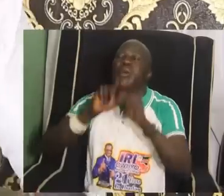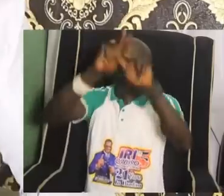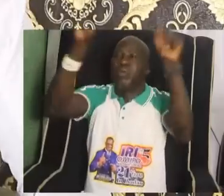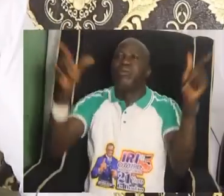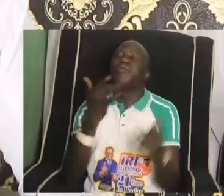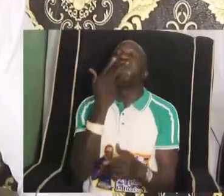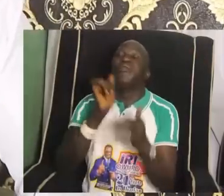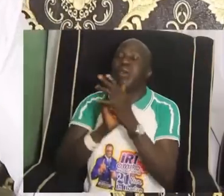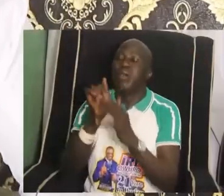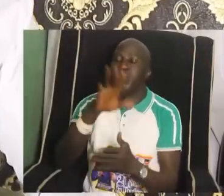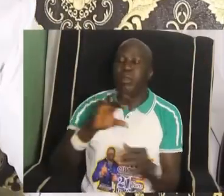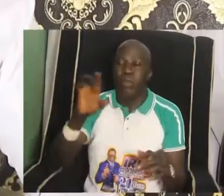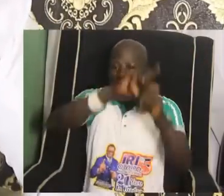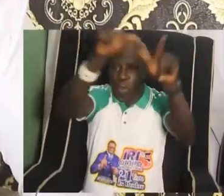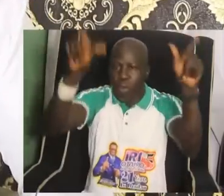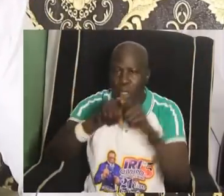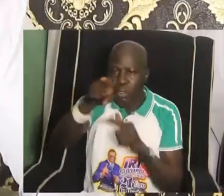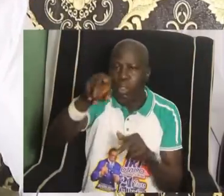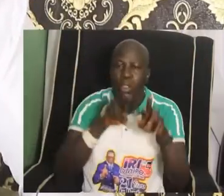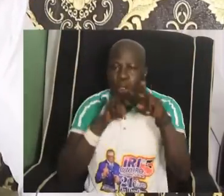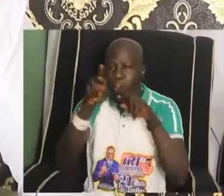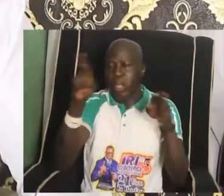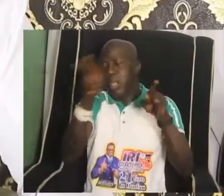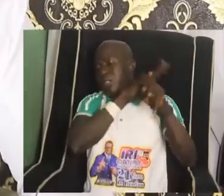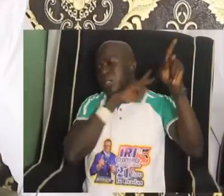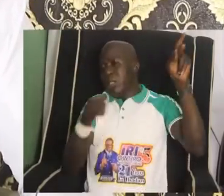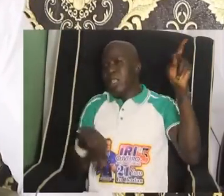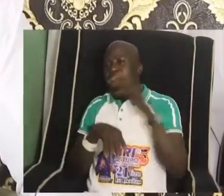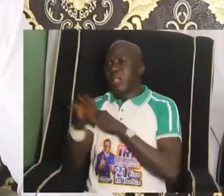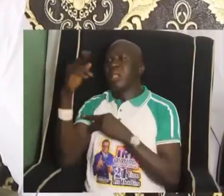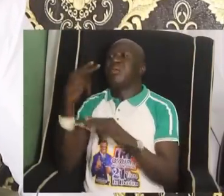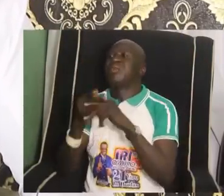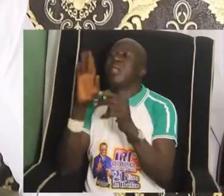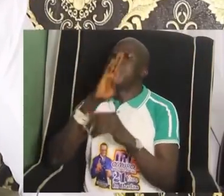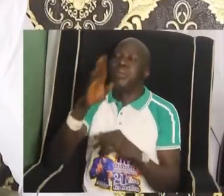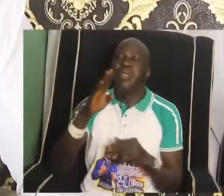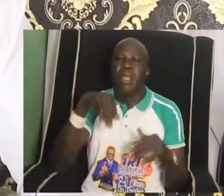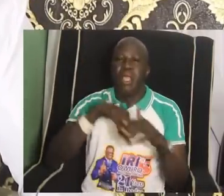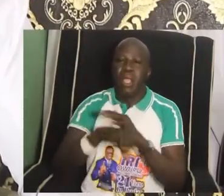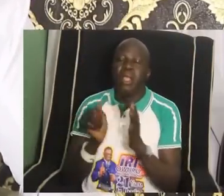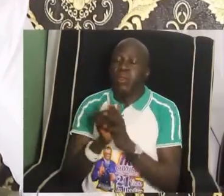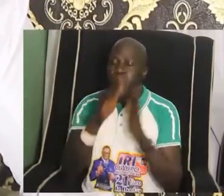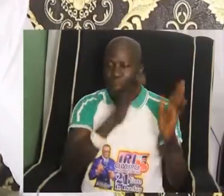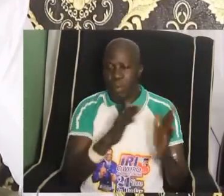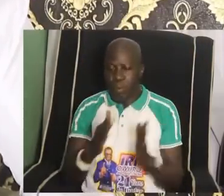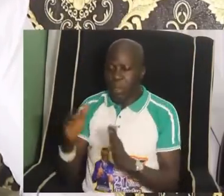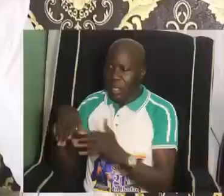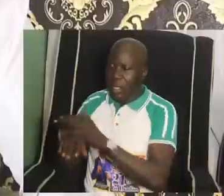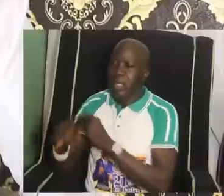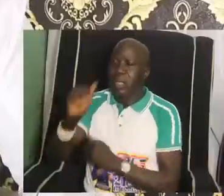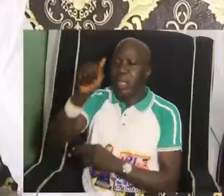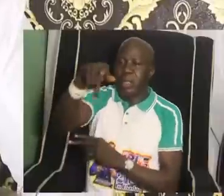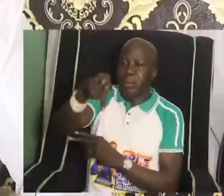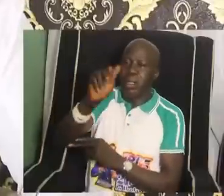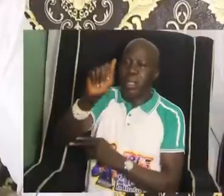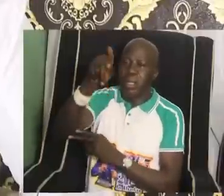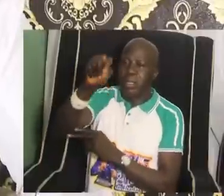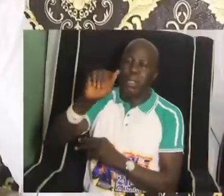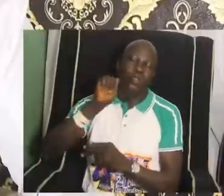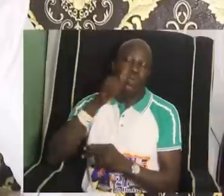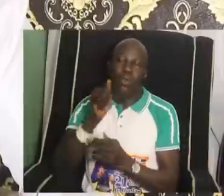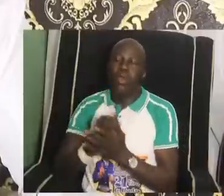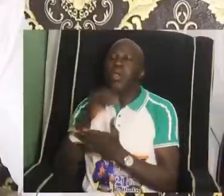Master, locate you. Men ask you. So shall it. Get prepared in a quarter tomorrow.